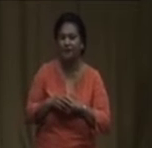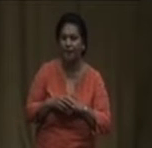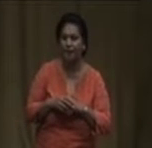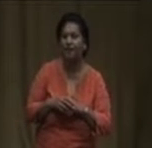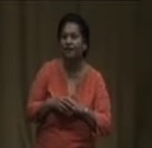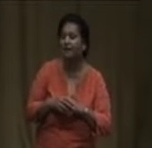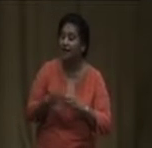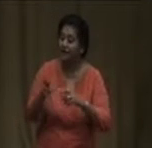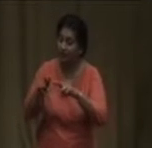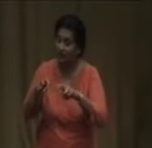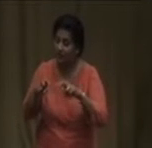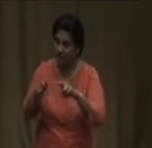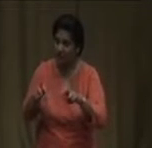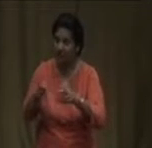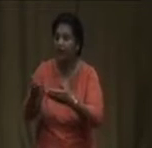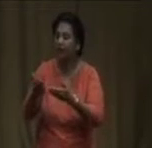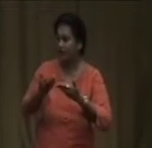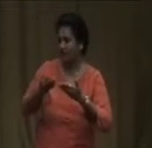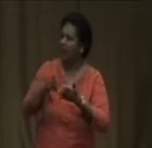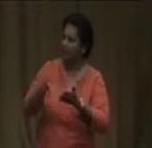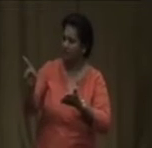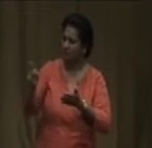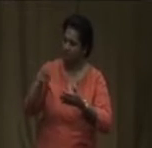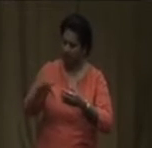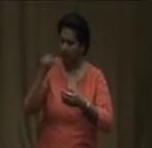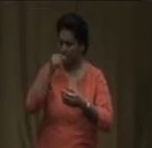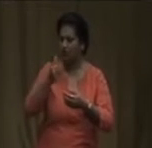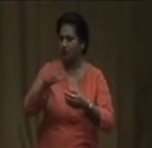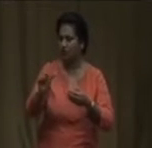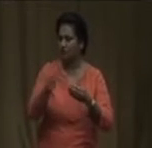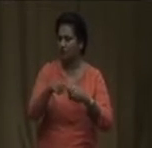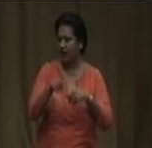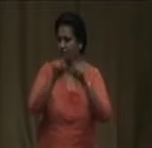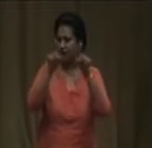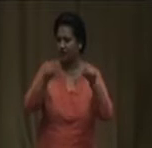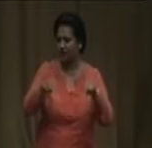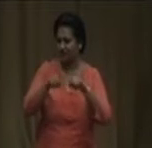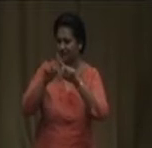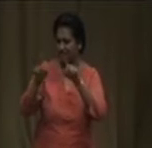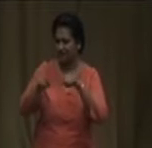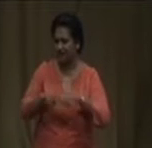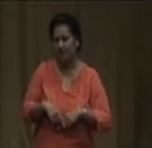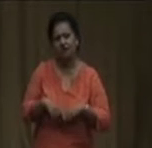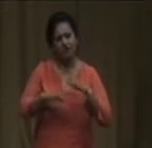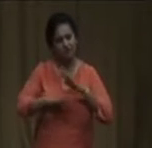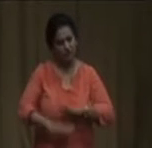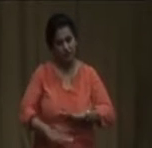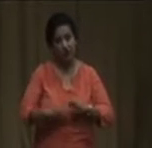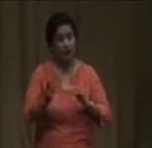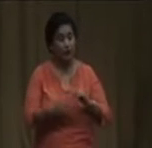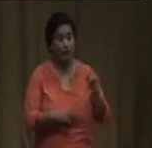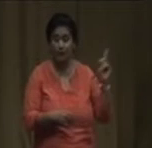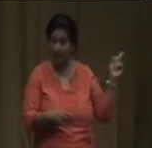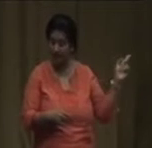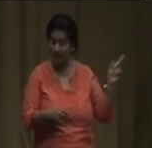on the project, gave us permission under an open license to use those images. So the images that are available under an